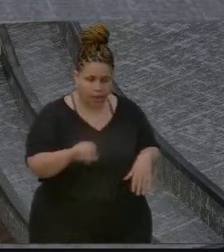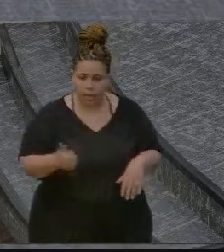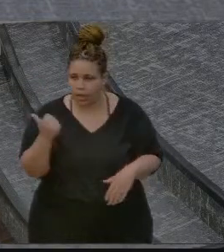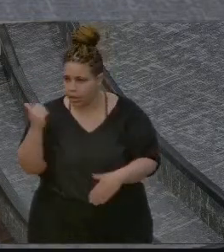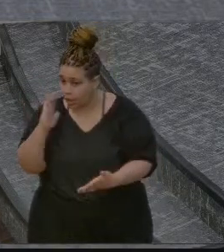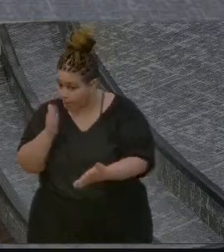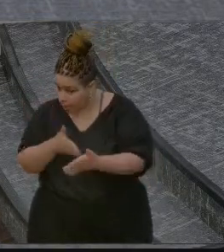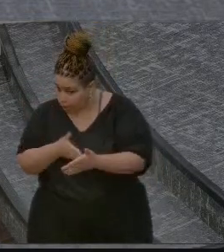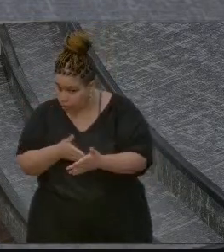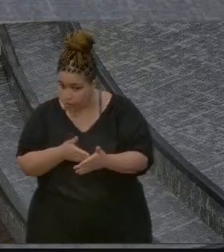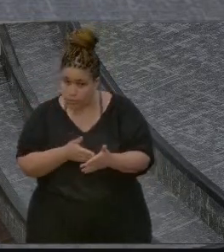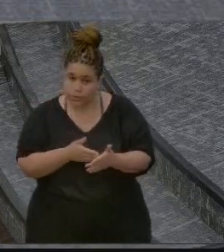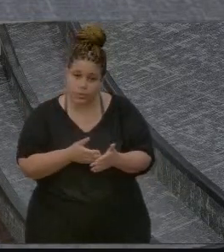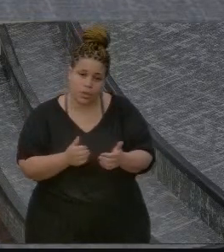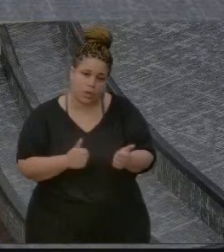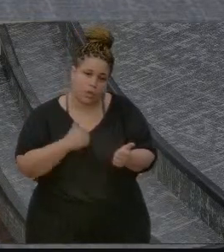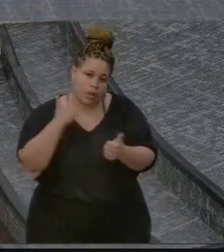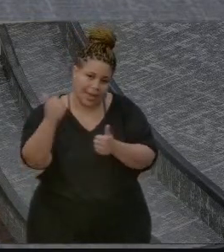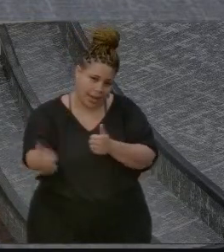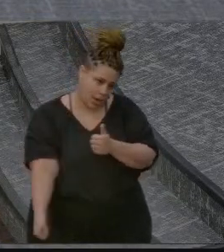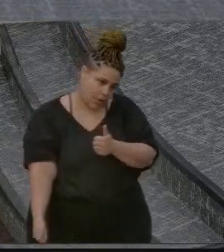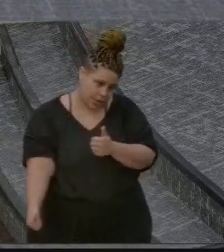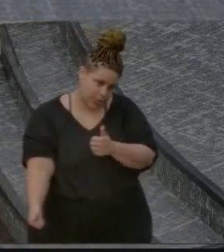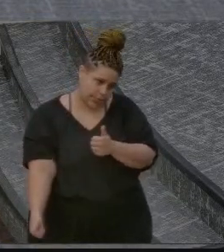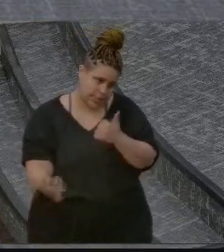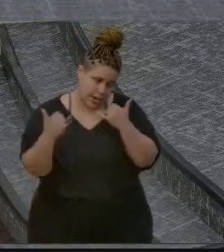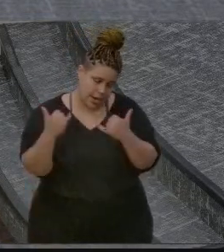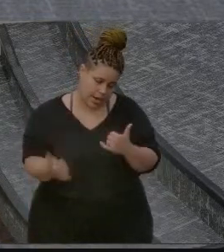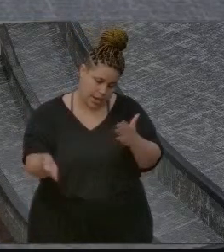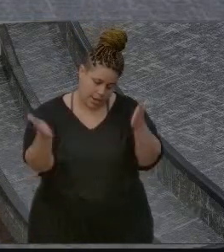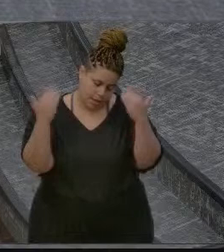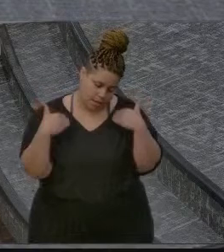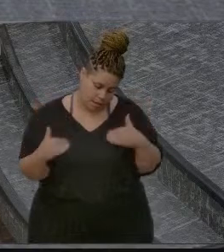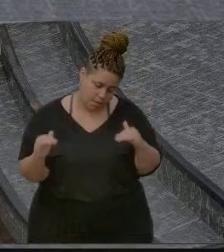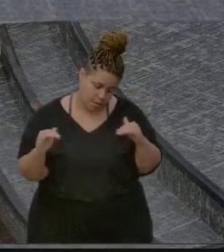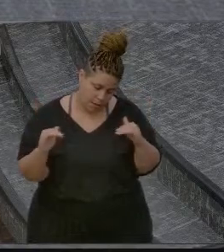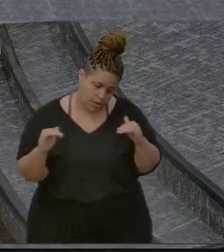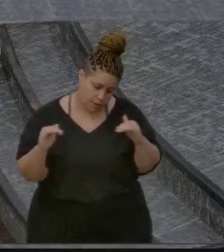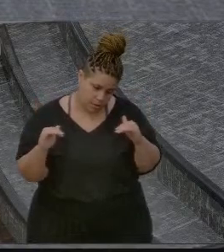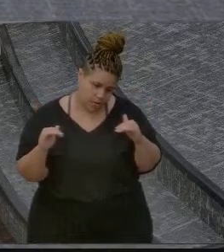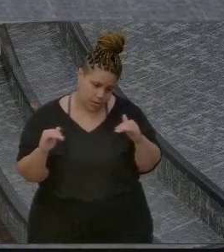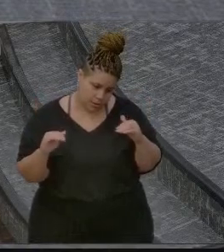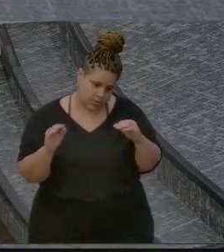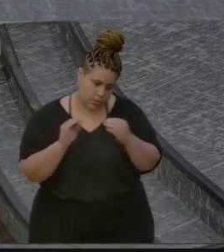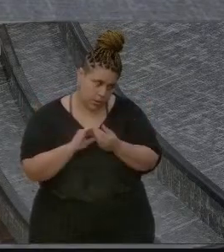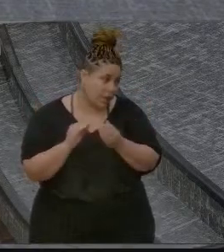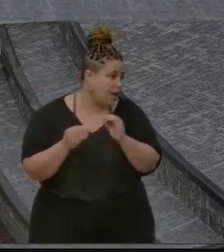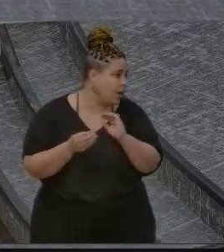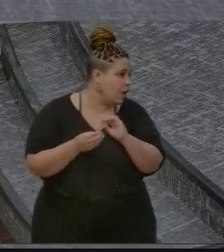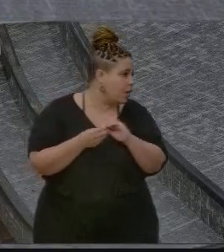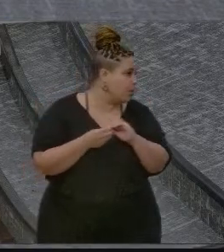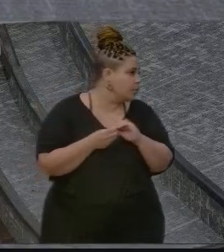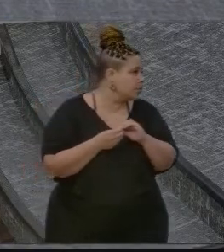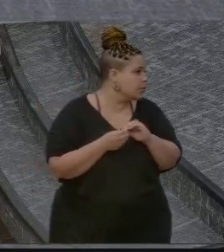that motion carries. We are going to move forward, just as this was one of the items that's been here.